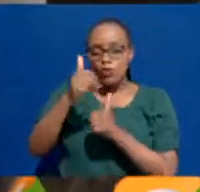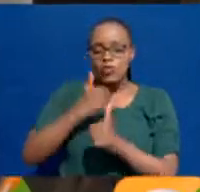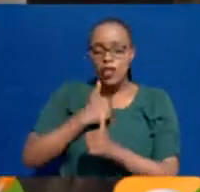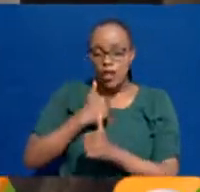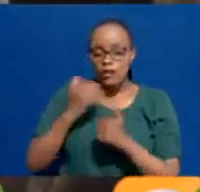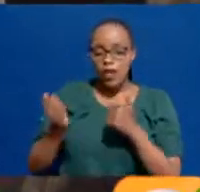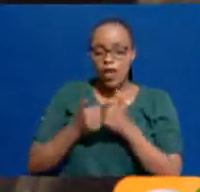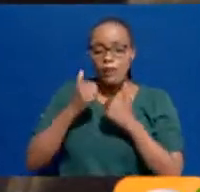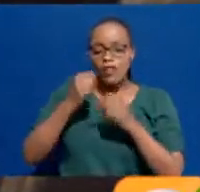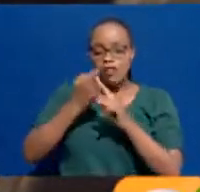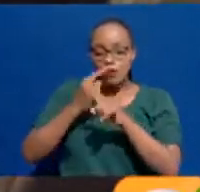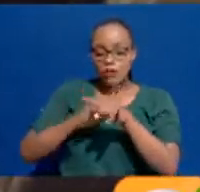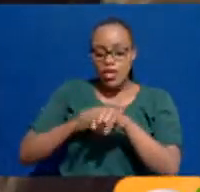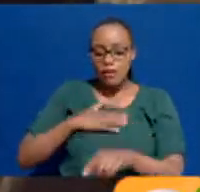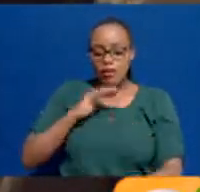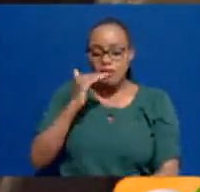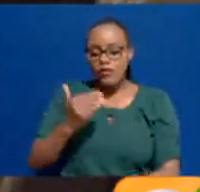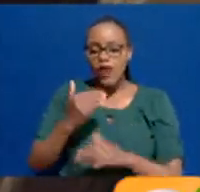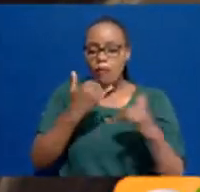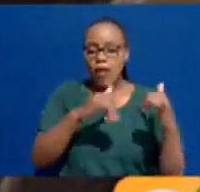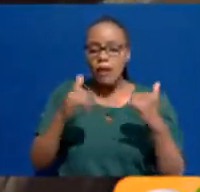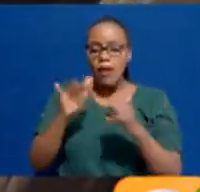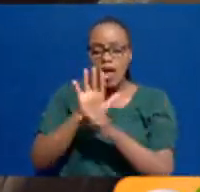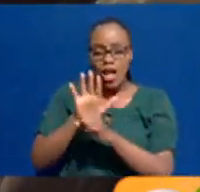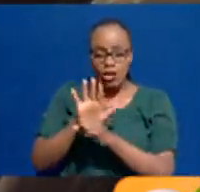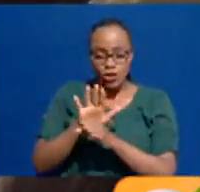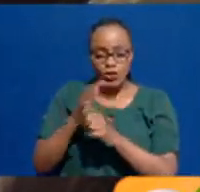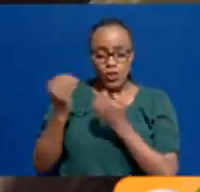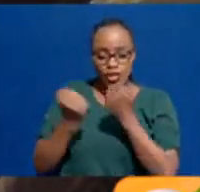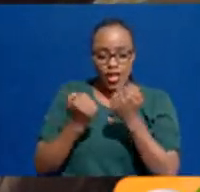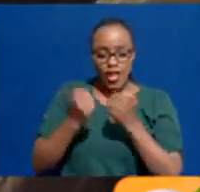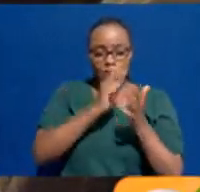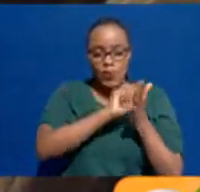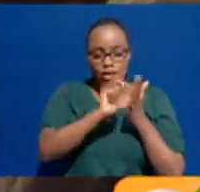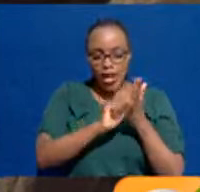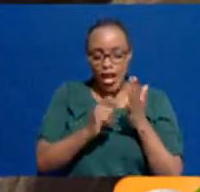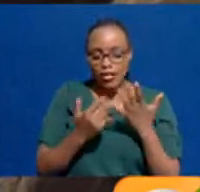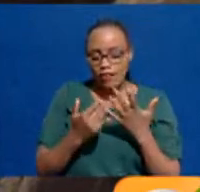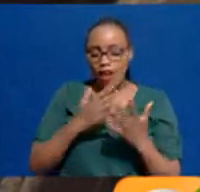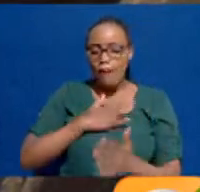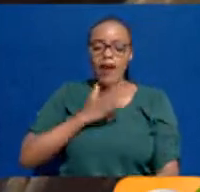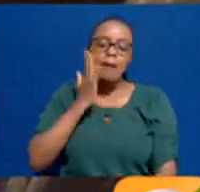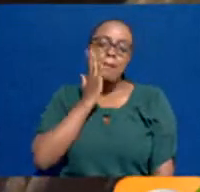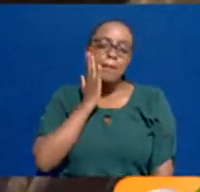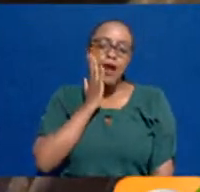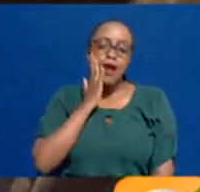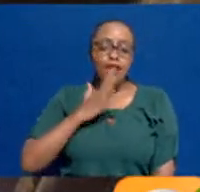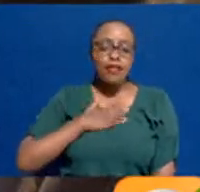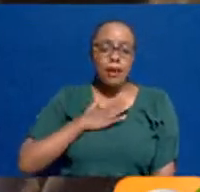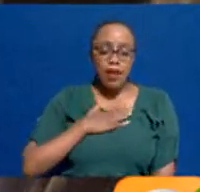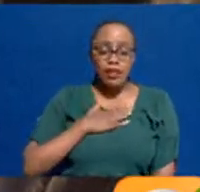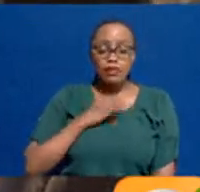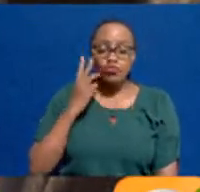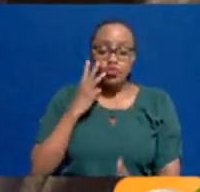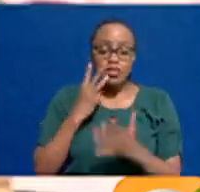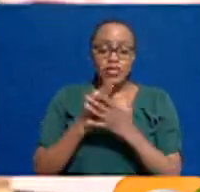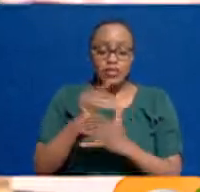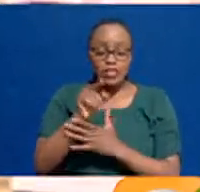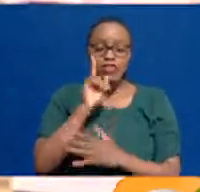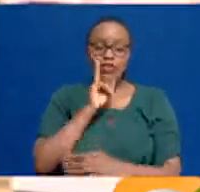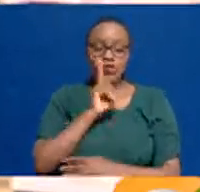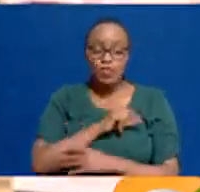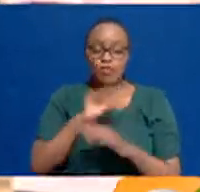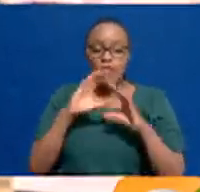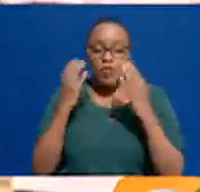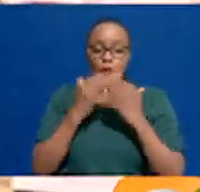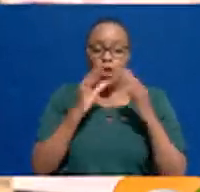a child. I used to play a lot with cars, used to wreck them. My mom is a witness for this. The